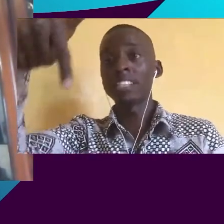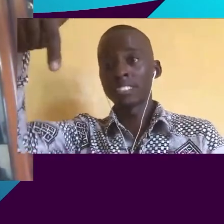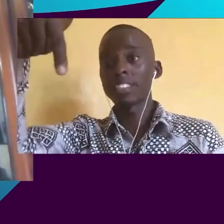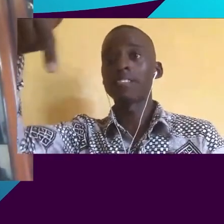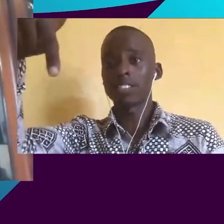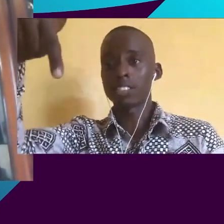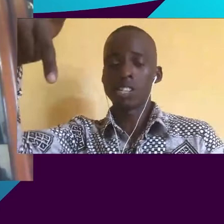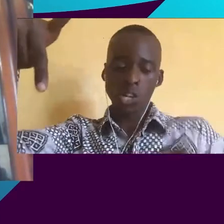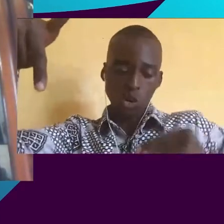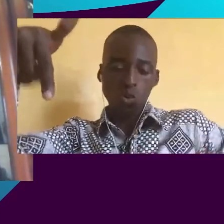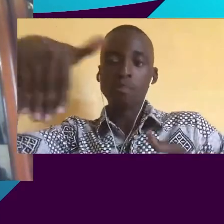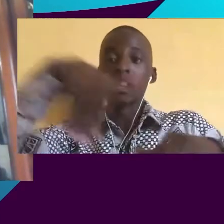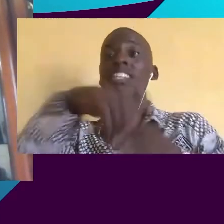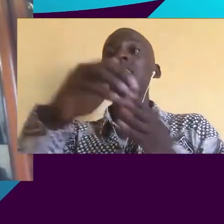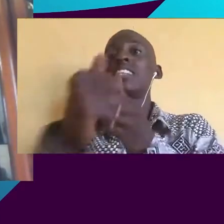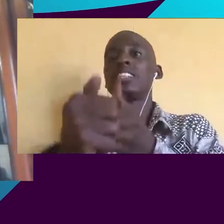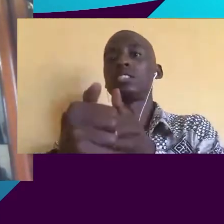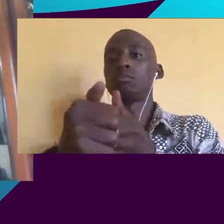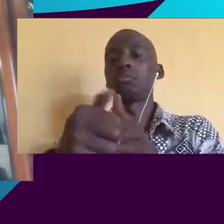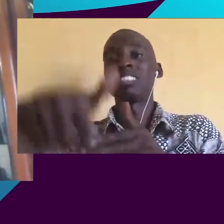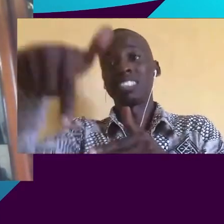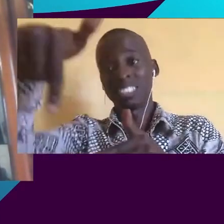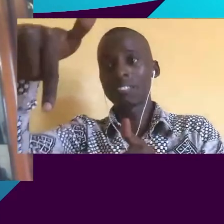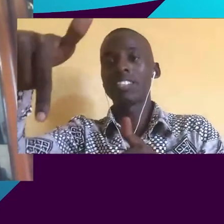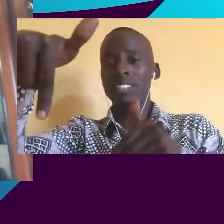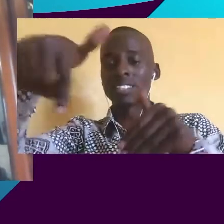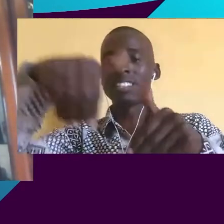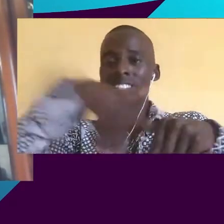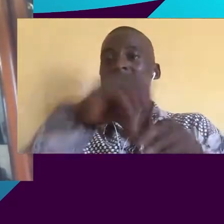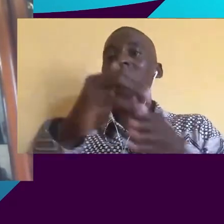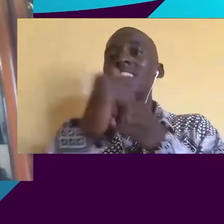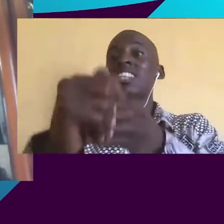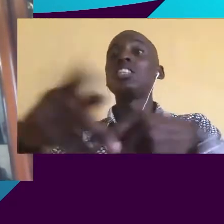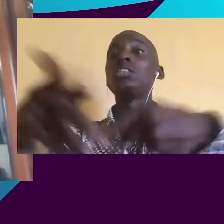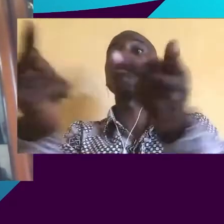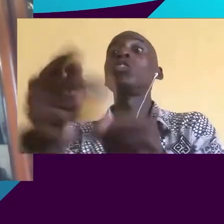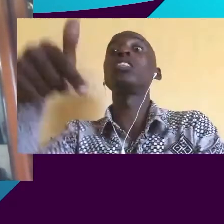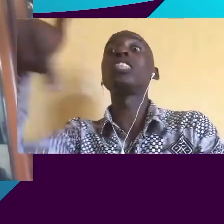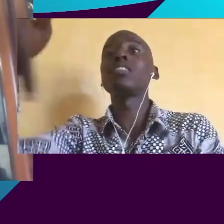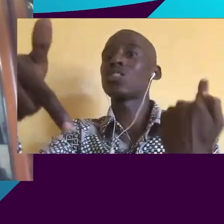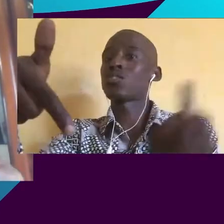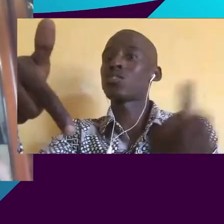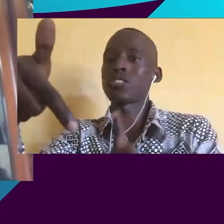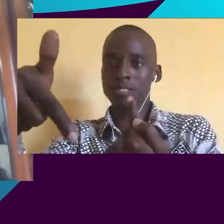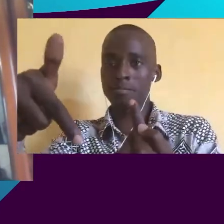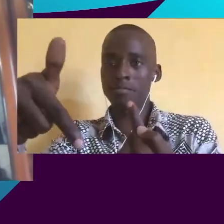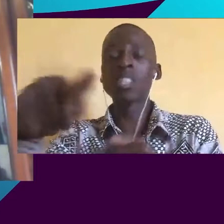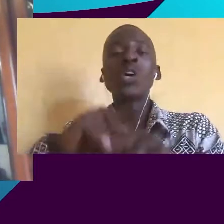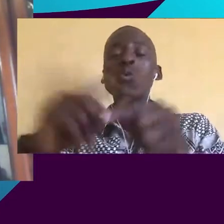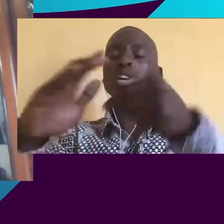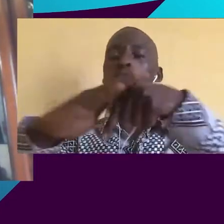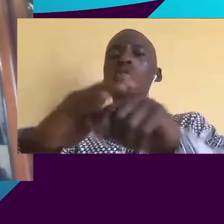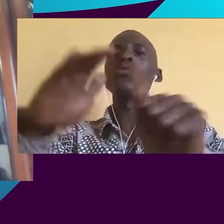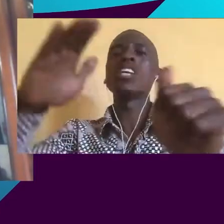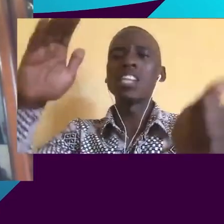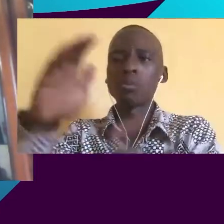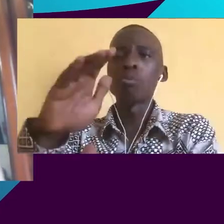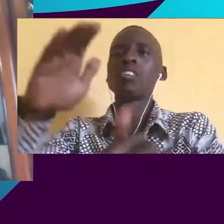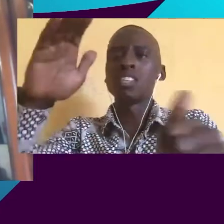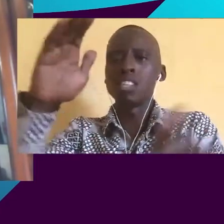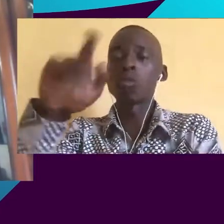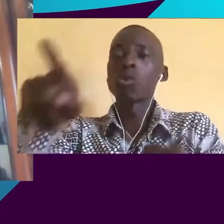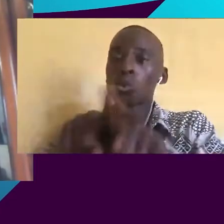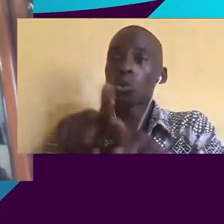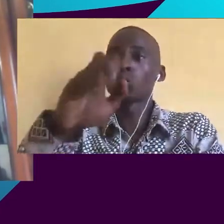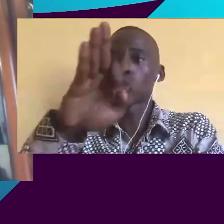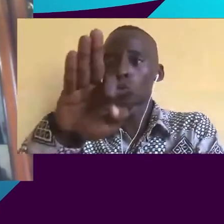leadership position. What does that tell you? When you go to that deputizing, including FUFA, you